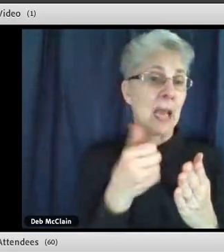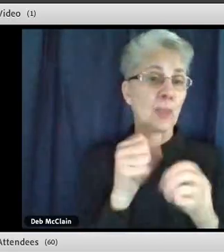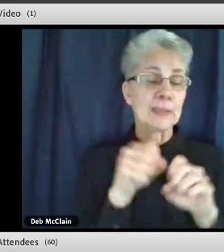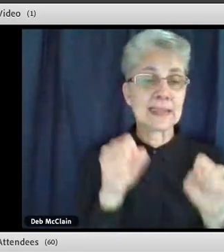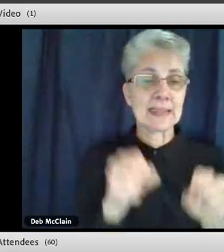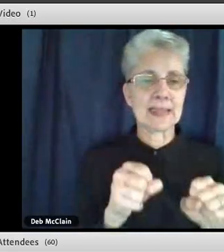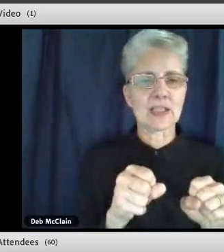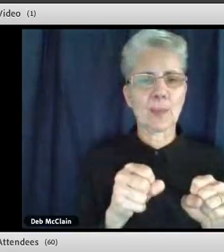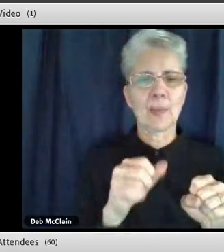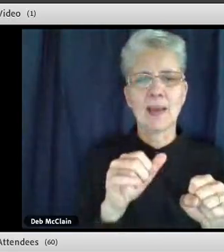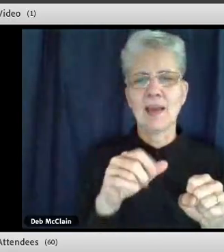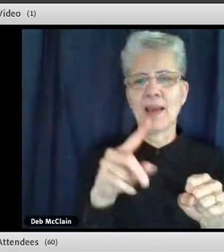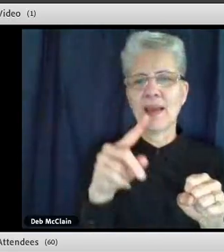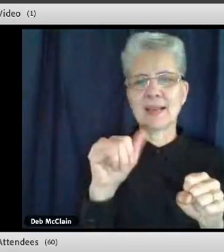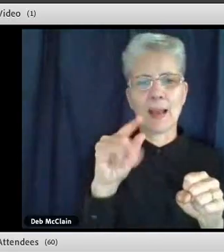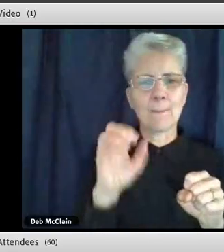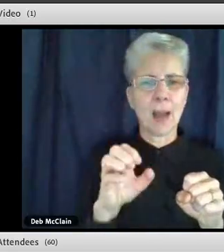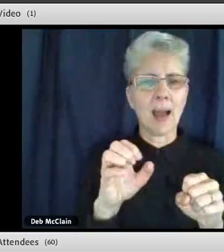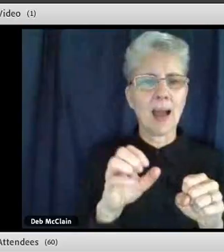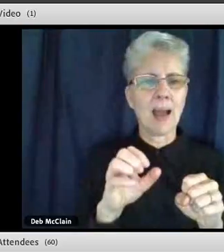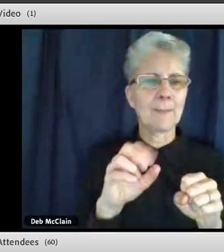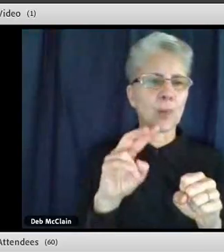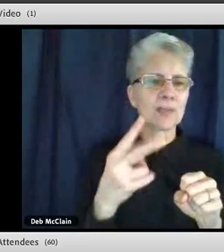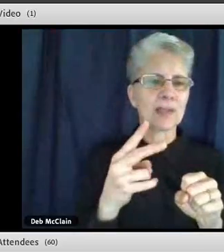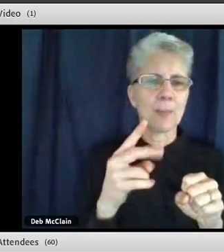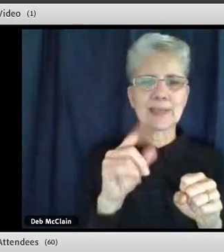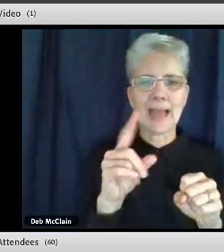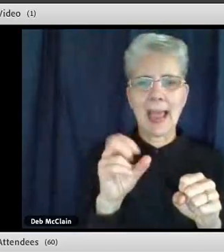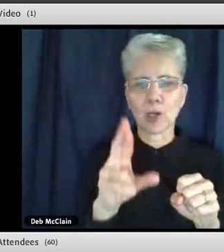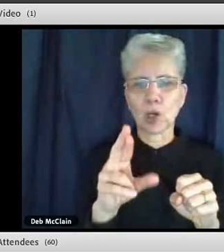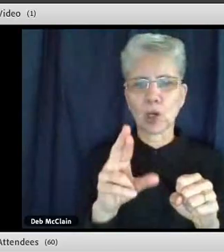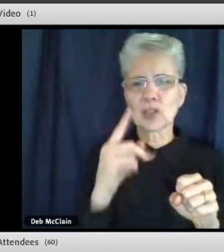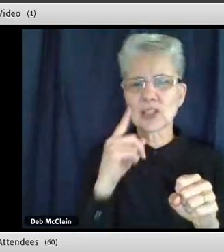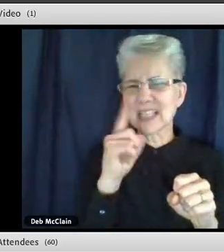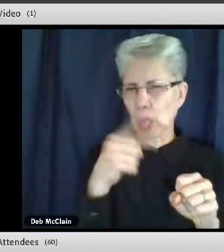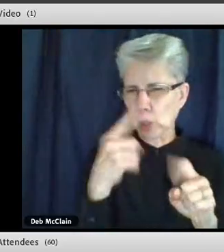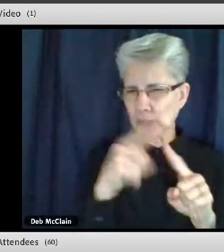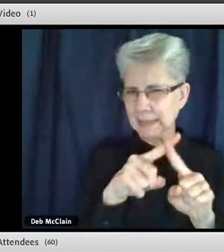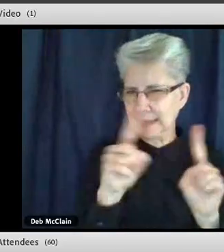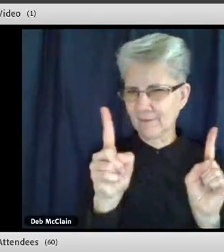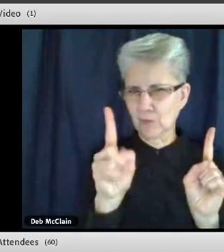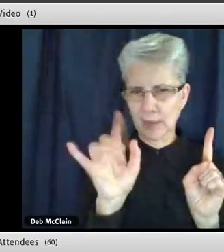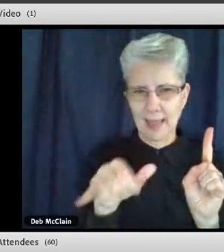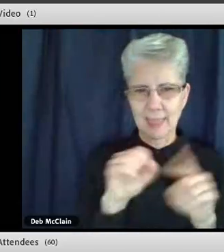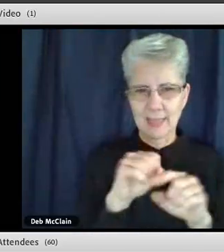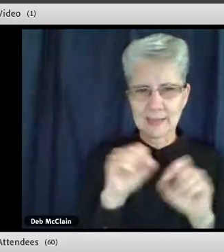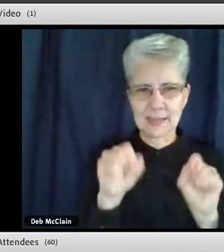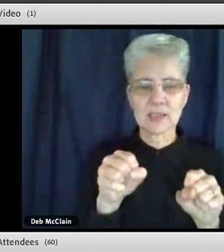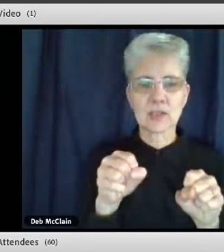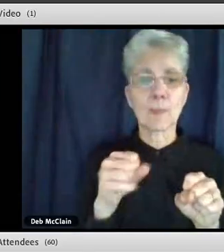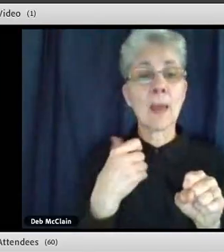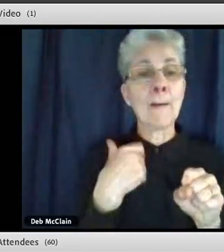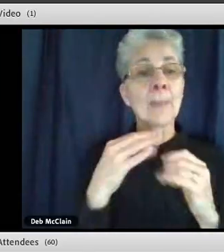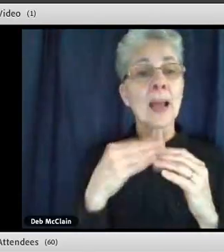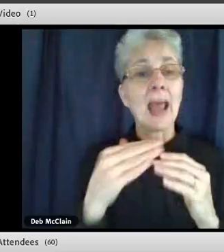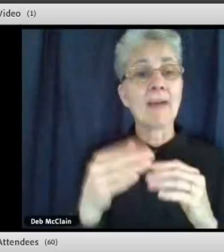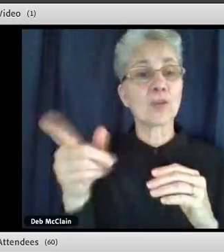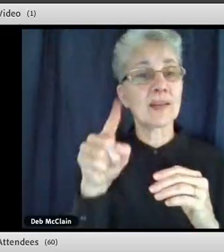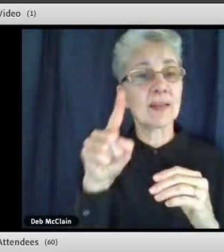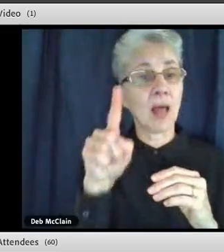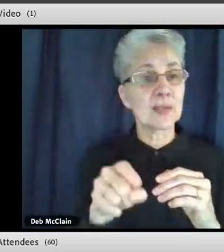pipe character or a double dagger, etc. It looks different depending on the system. But after the $sign will be